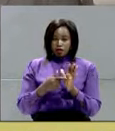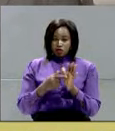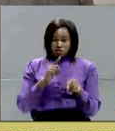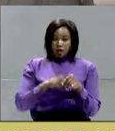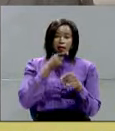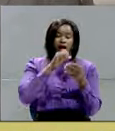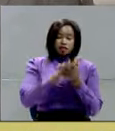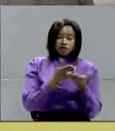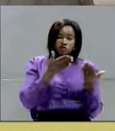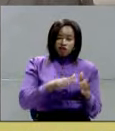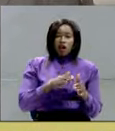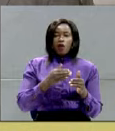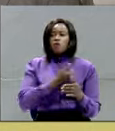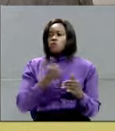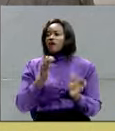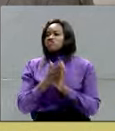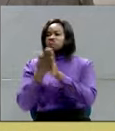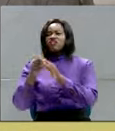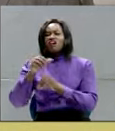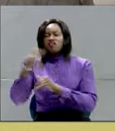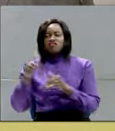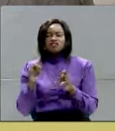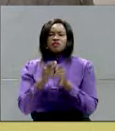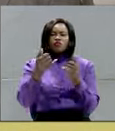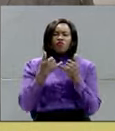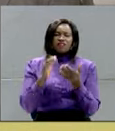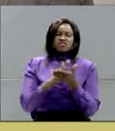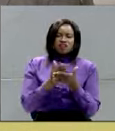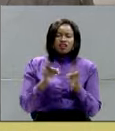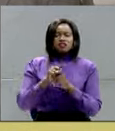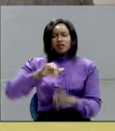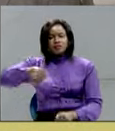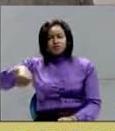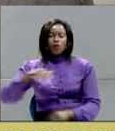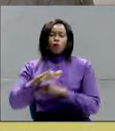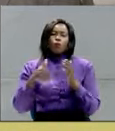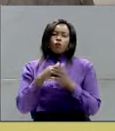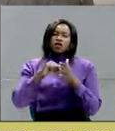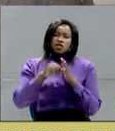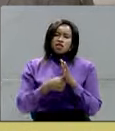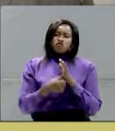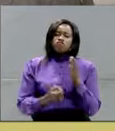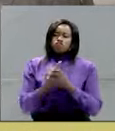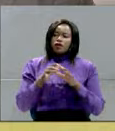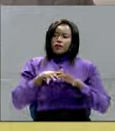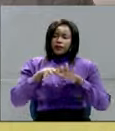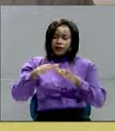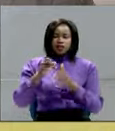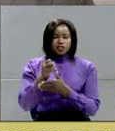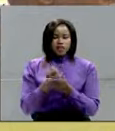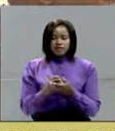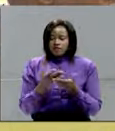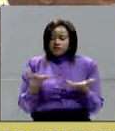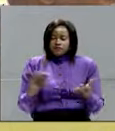inheritance, polygamy, and wife sharing are significant factors in HIV transmission.